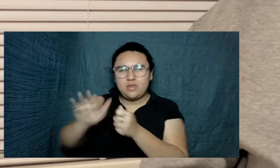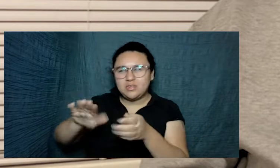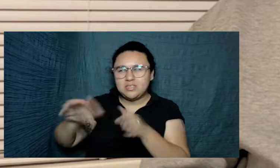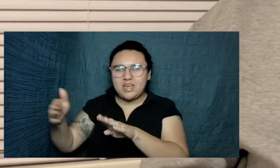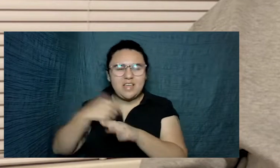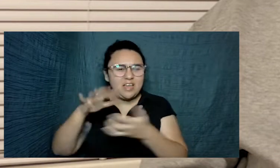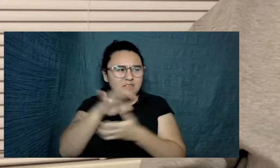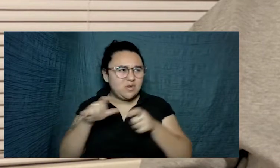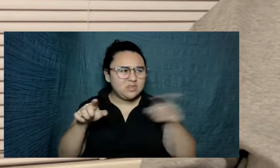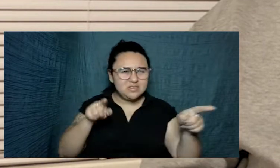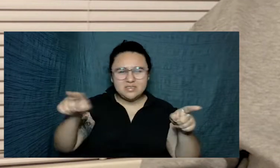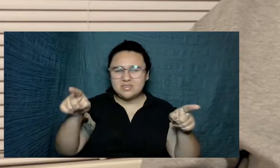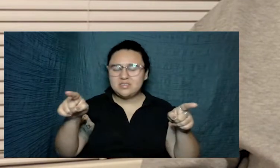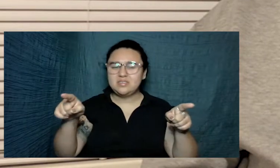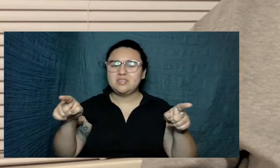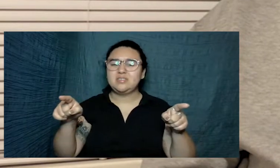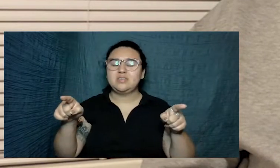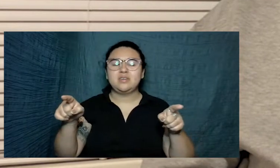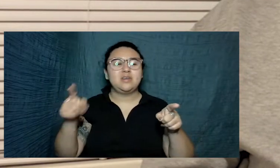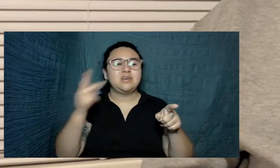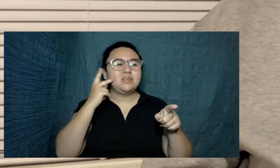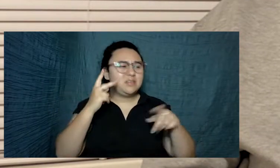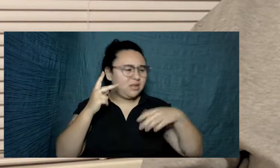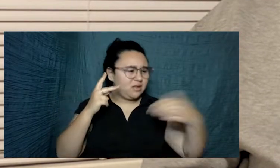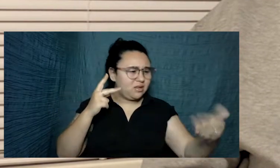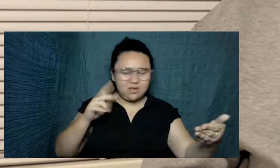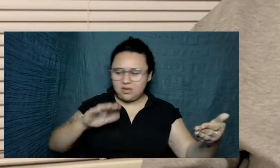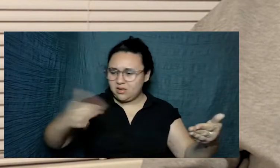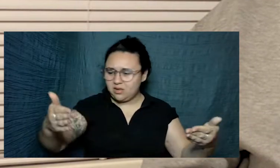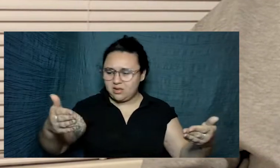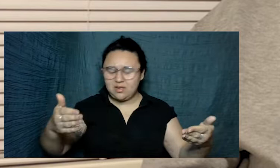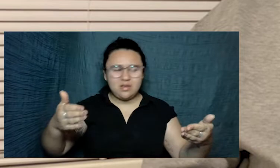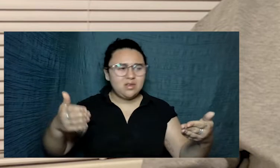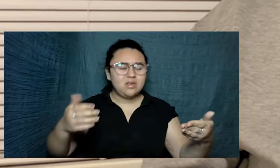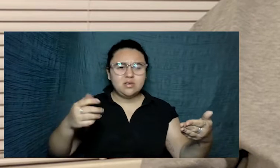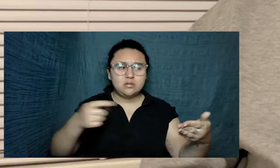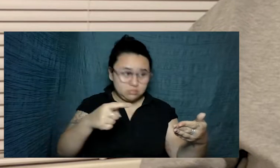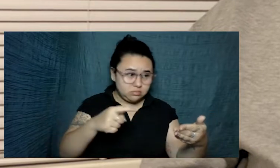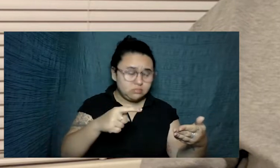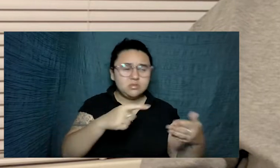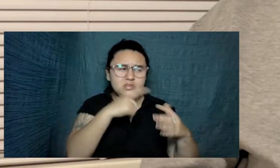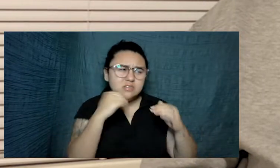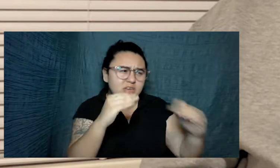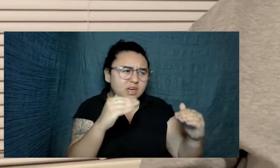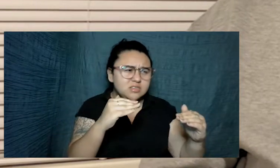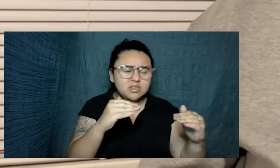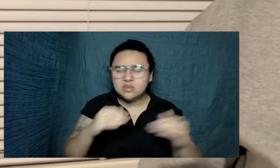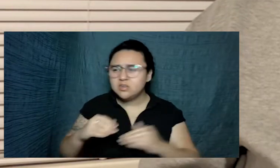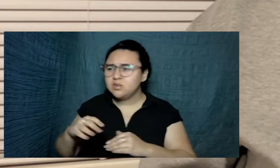confuse the two. Pointing to their lifeless notes, they say I can't remember which of you died in the sand, which of you in the